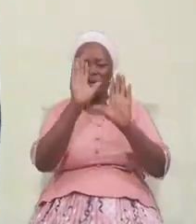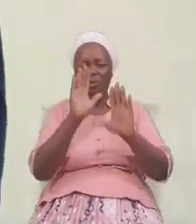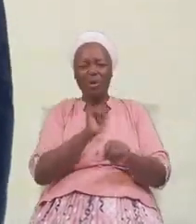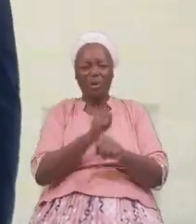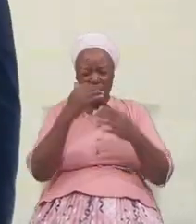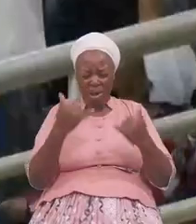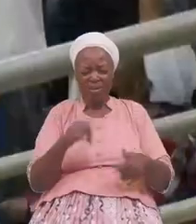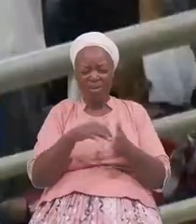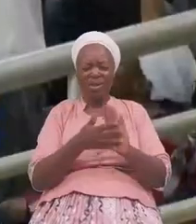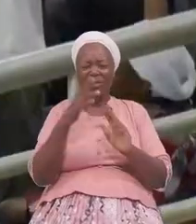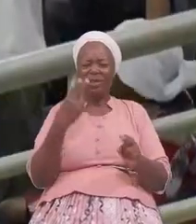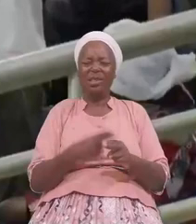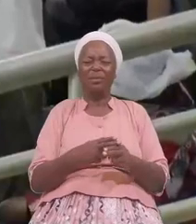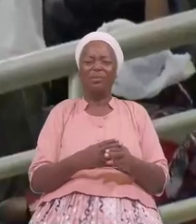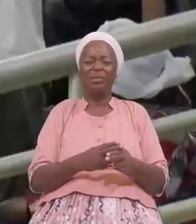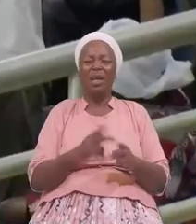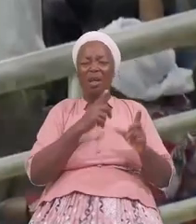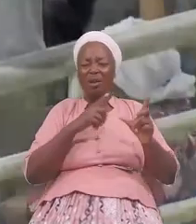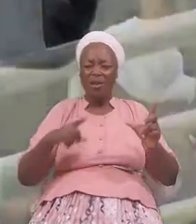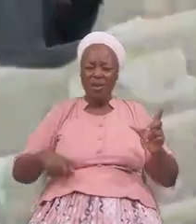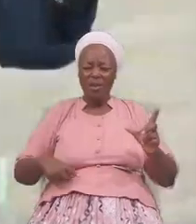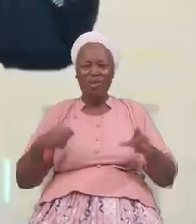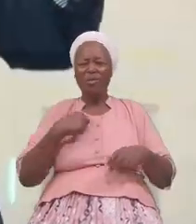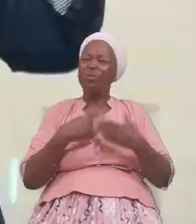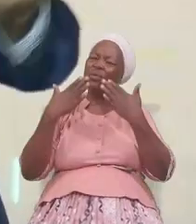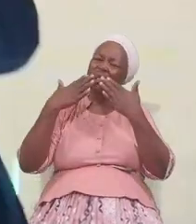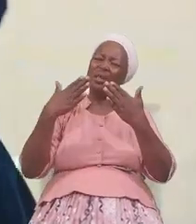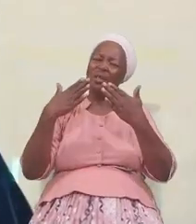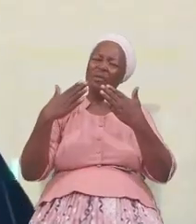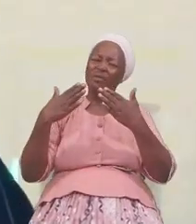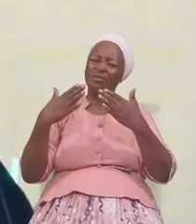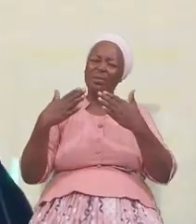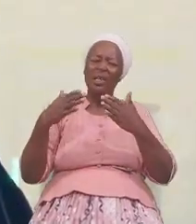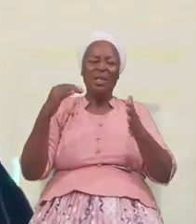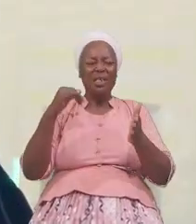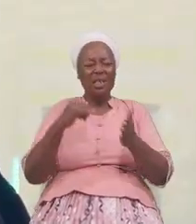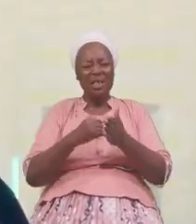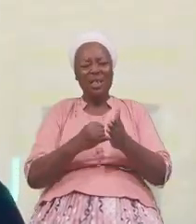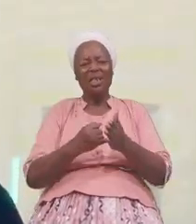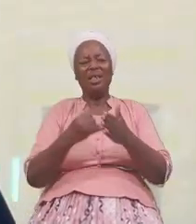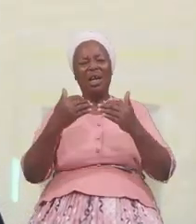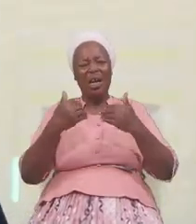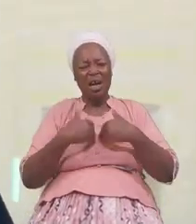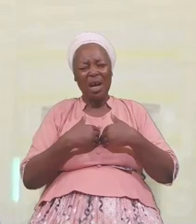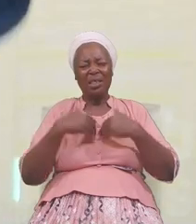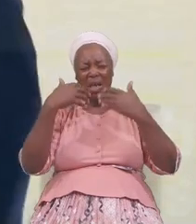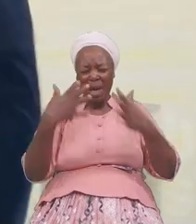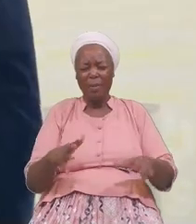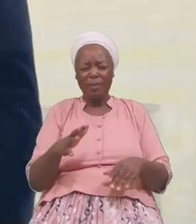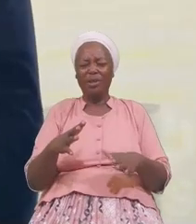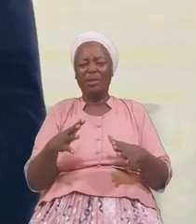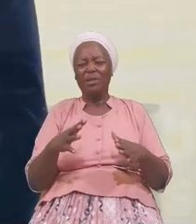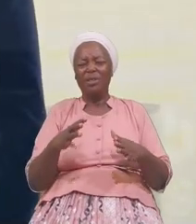right now. Lord, we thank you. It is done.